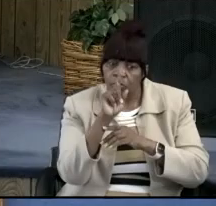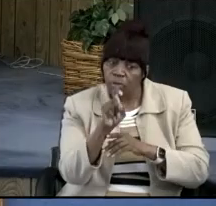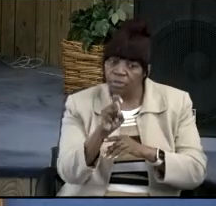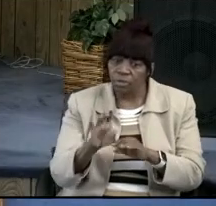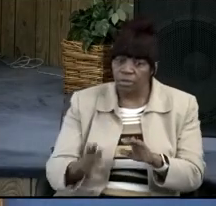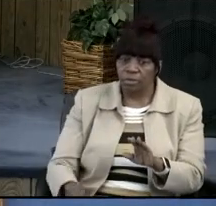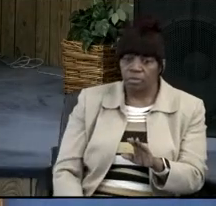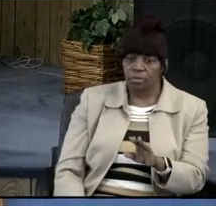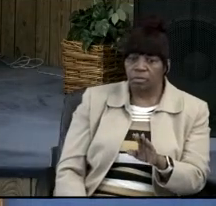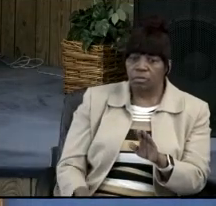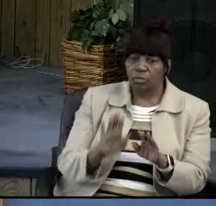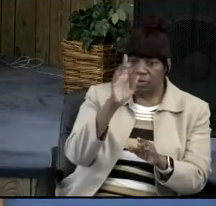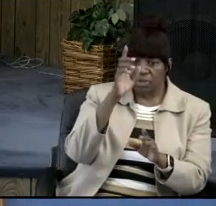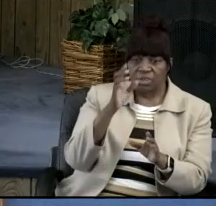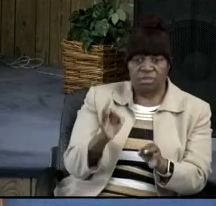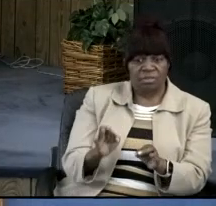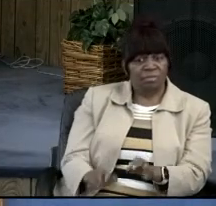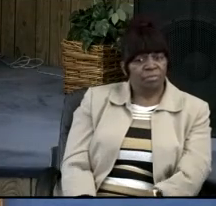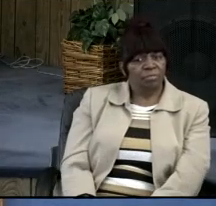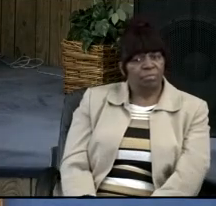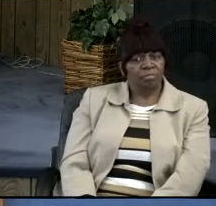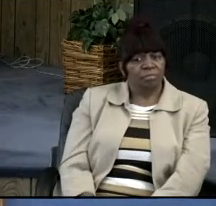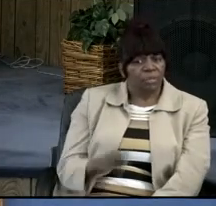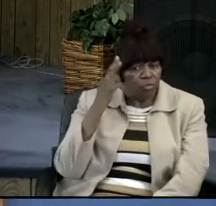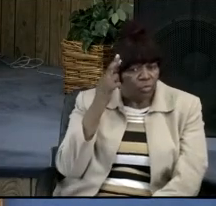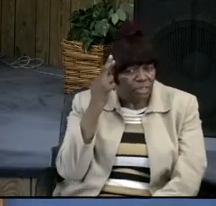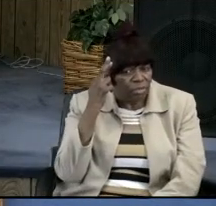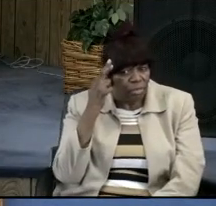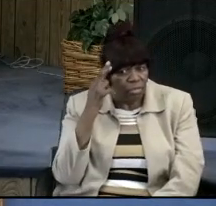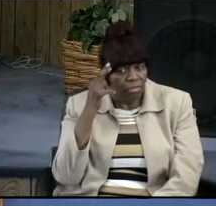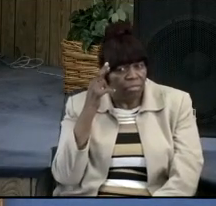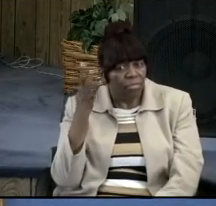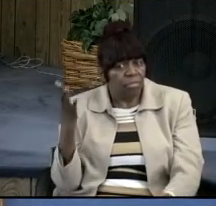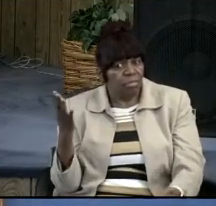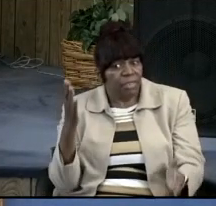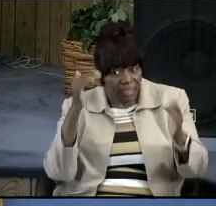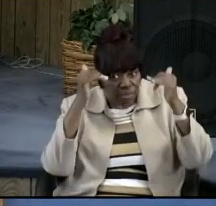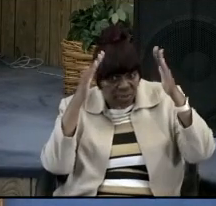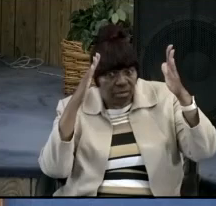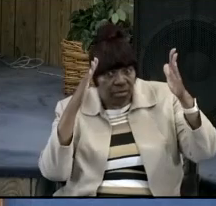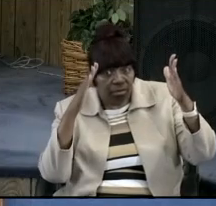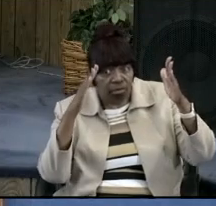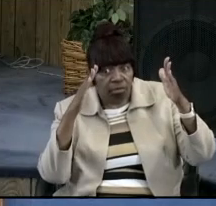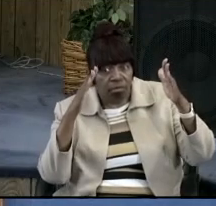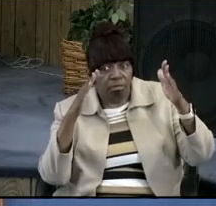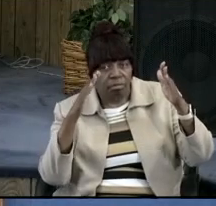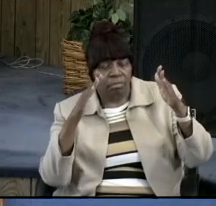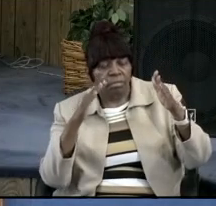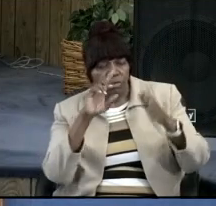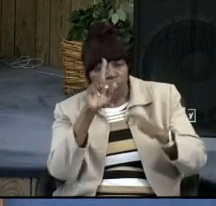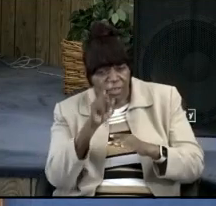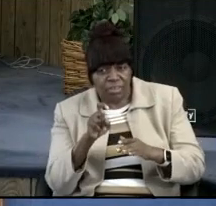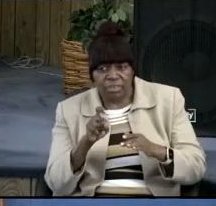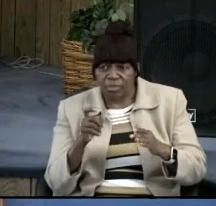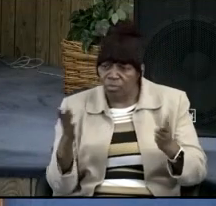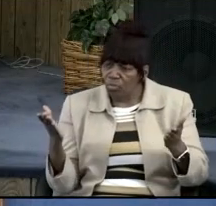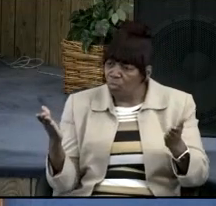to make. It should be a reasonable expectation to question the